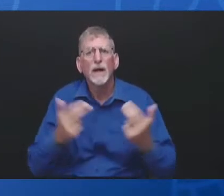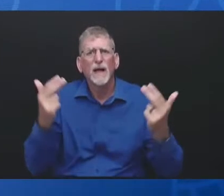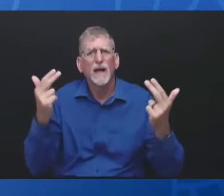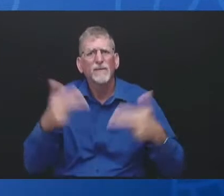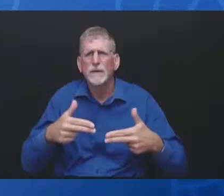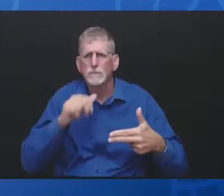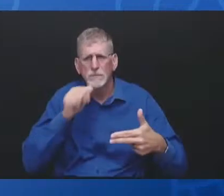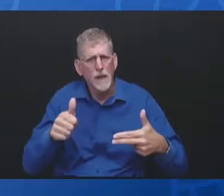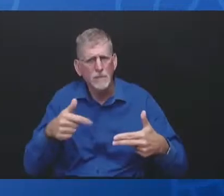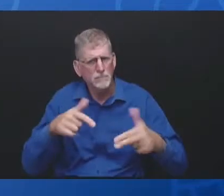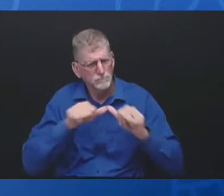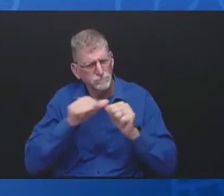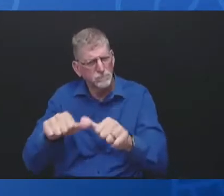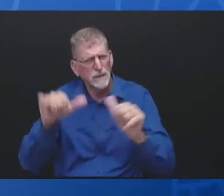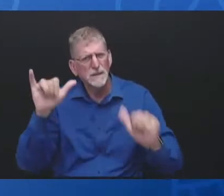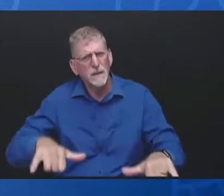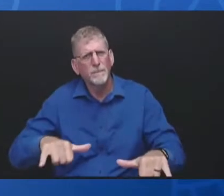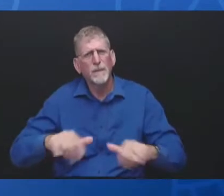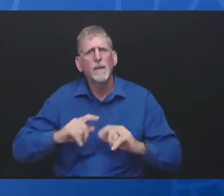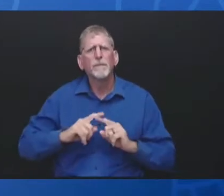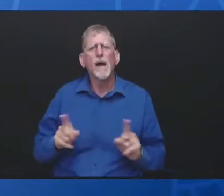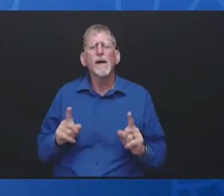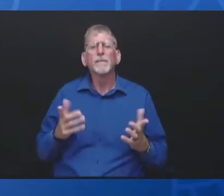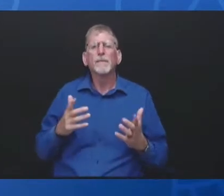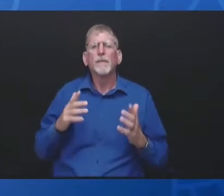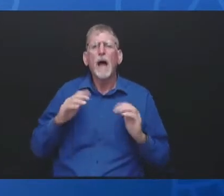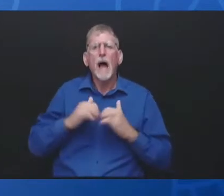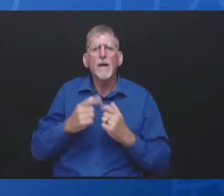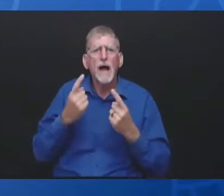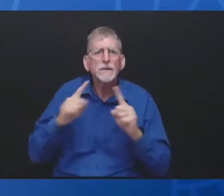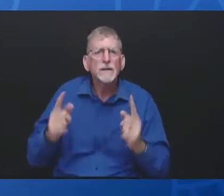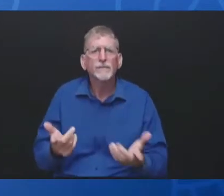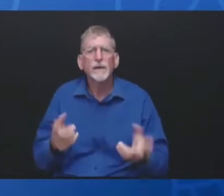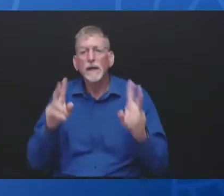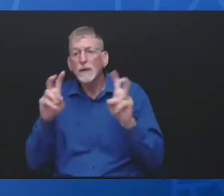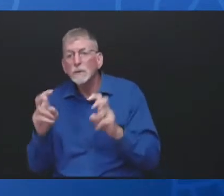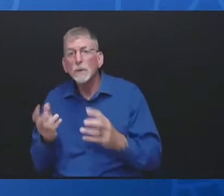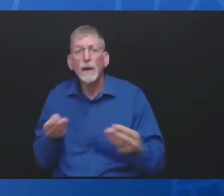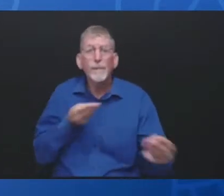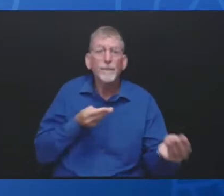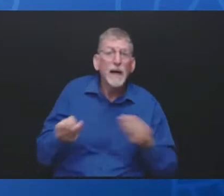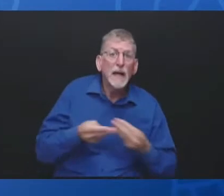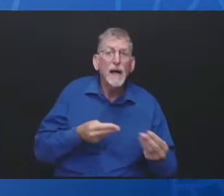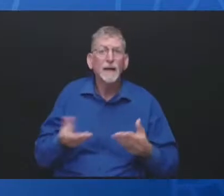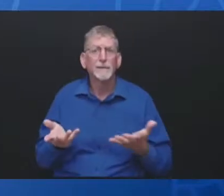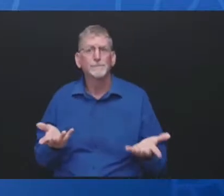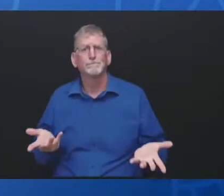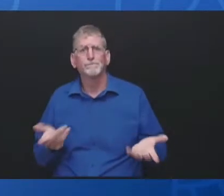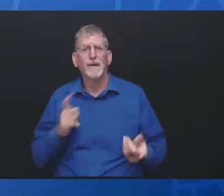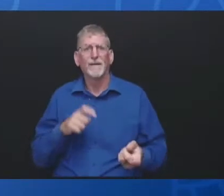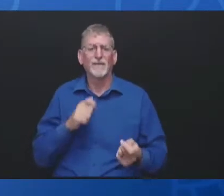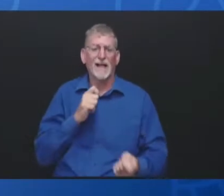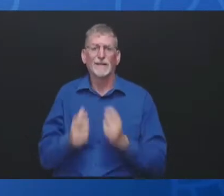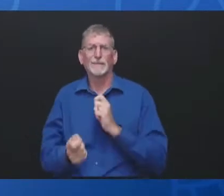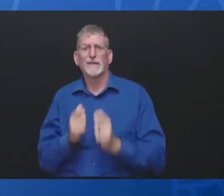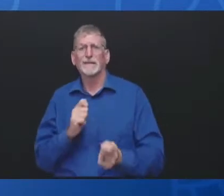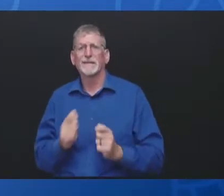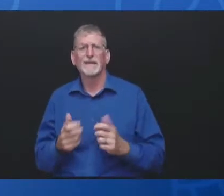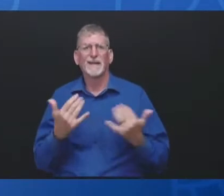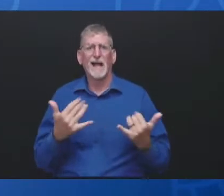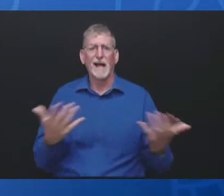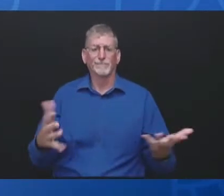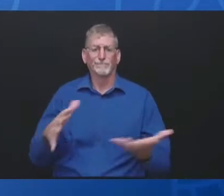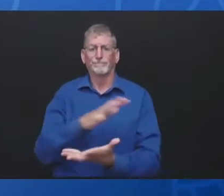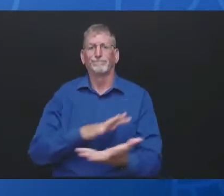issue of mediating might adjust. As of right now, of course, there's a lot that's in flux, and